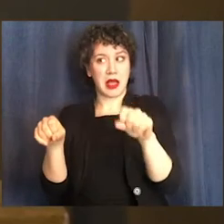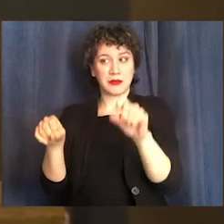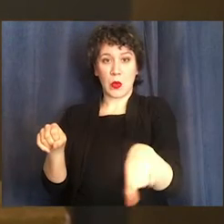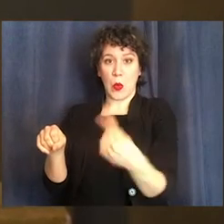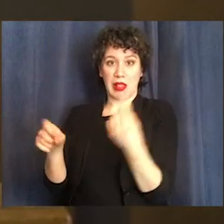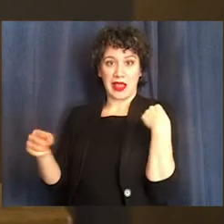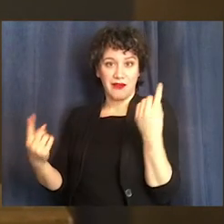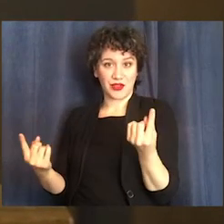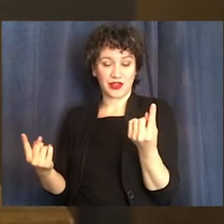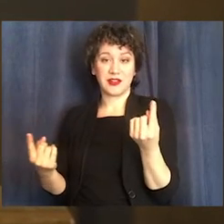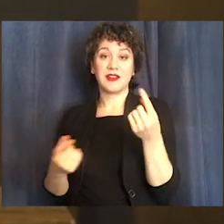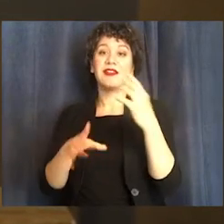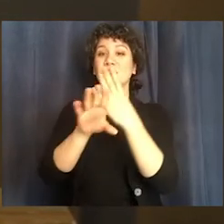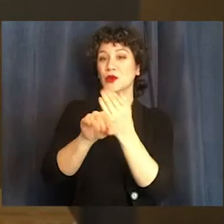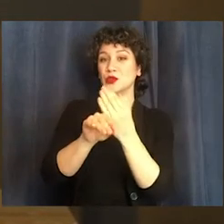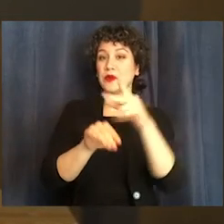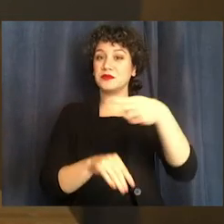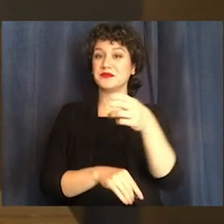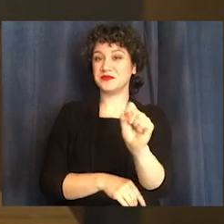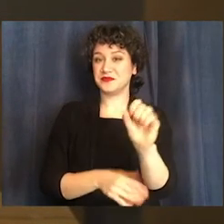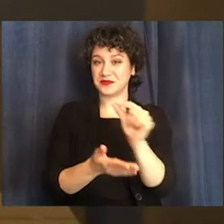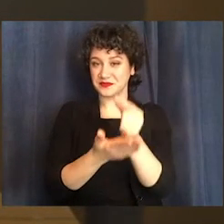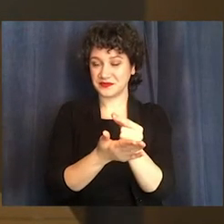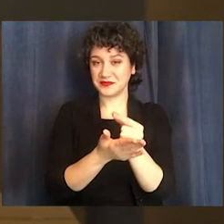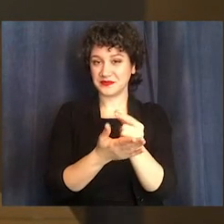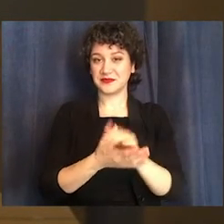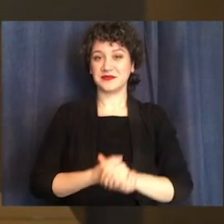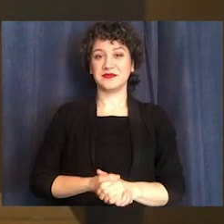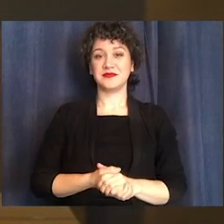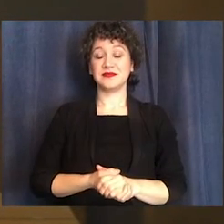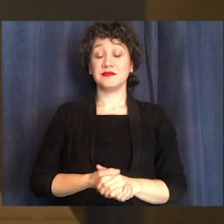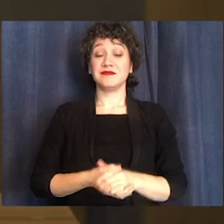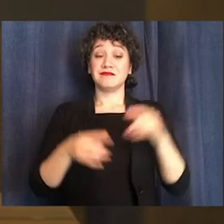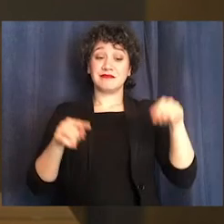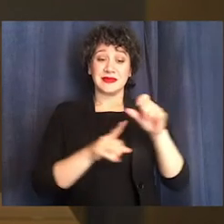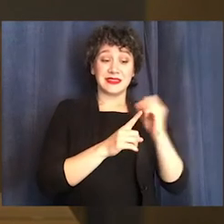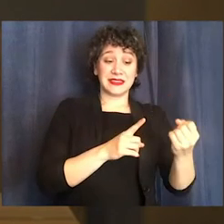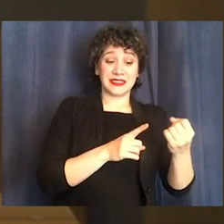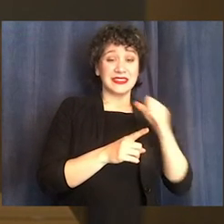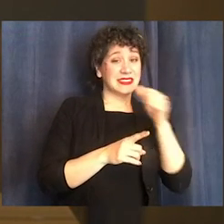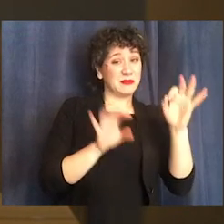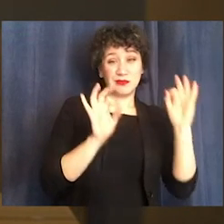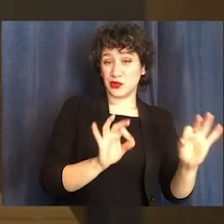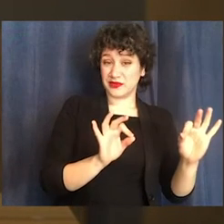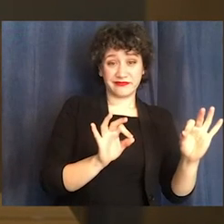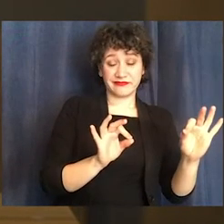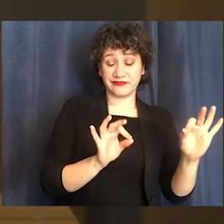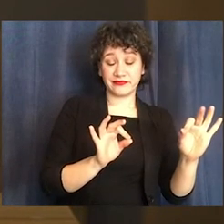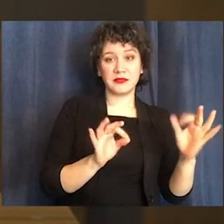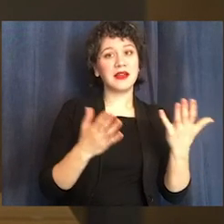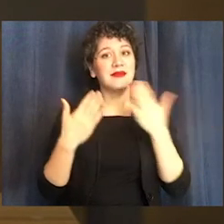ever, virtual Palmer High School graduation. This situation is not ideal, but thanks to the